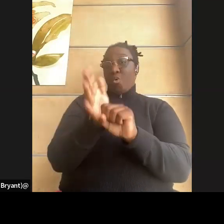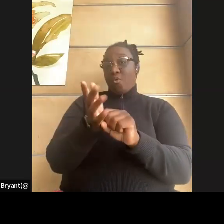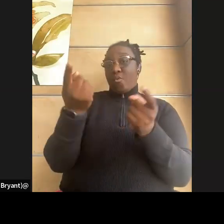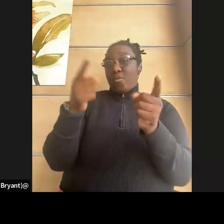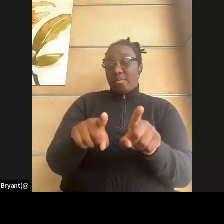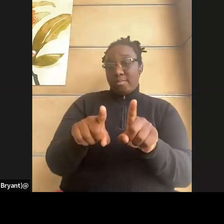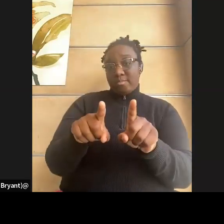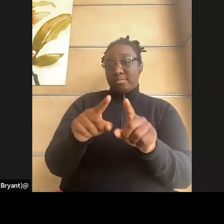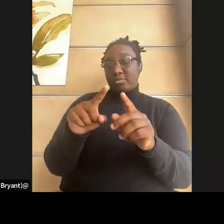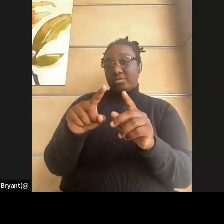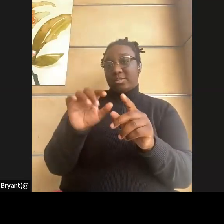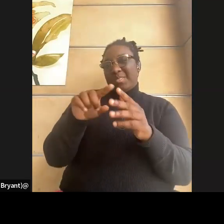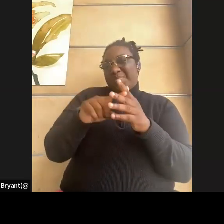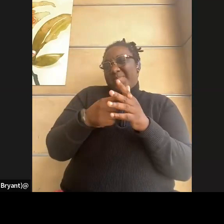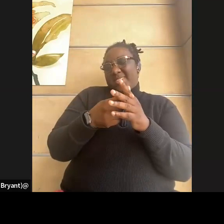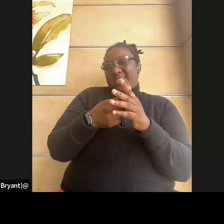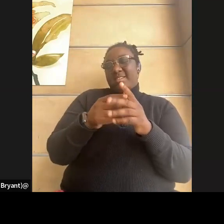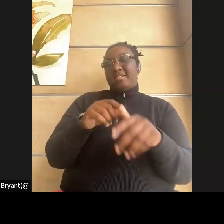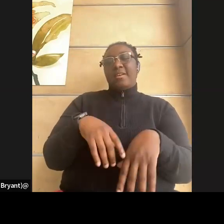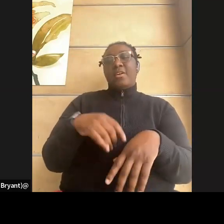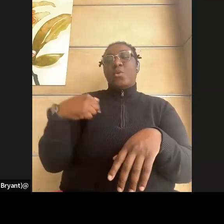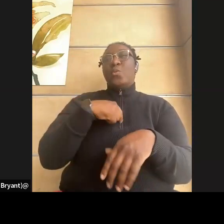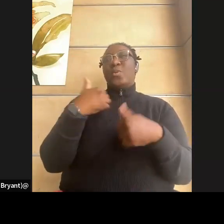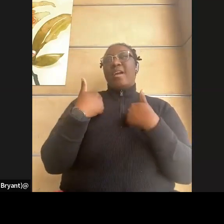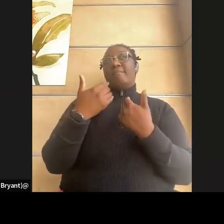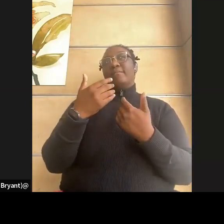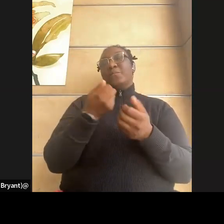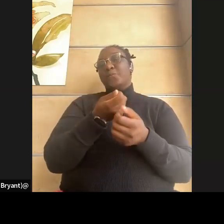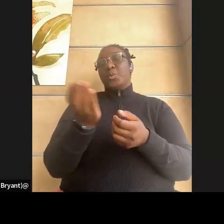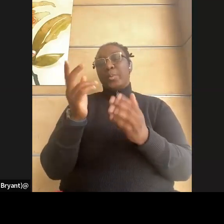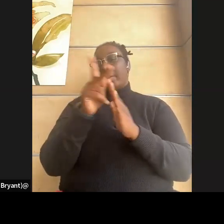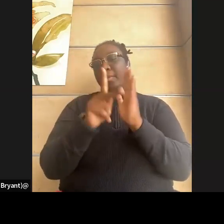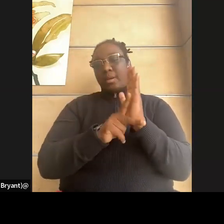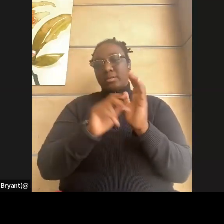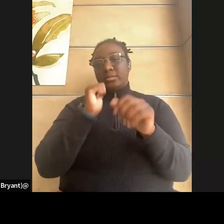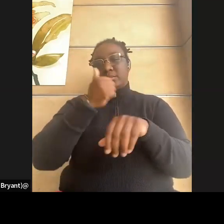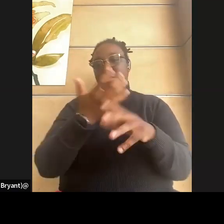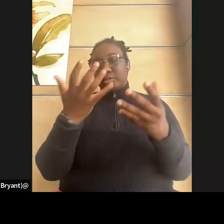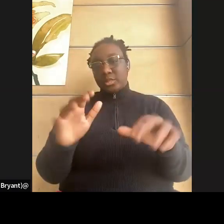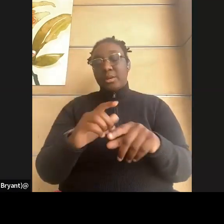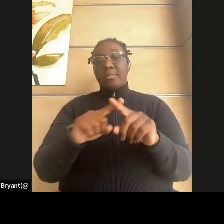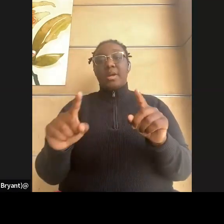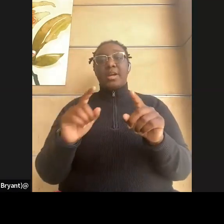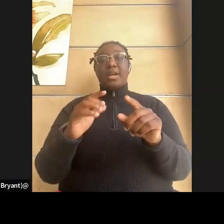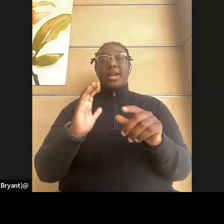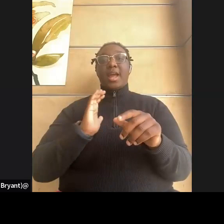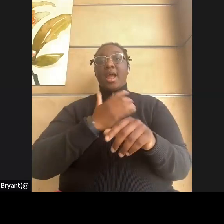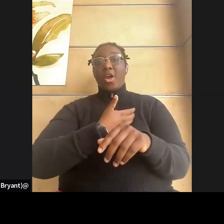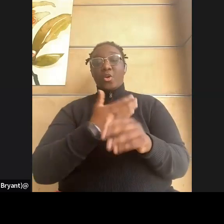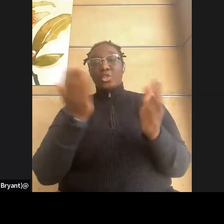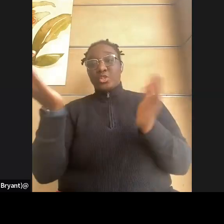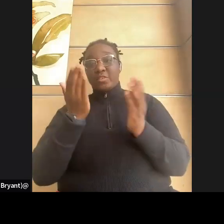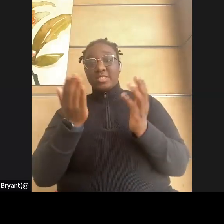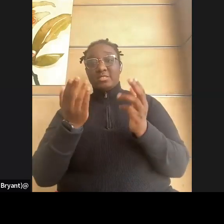had a few telehealth policies in place, but our utilization of those services dramatically jumped from somewhere around